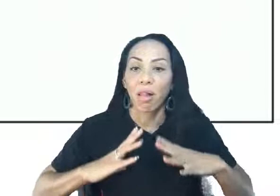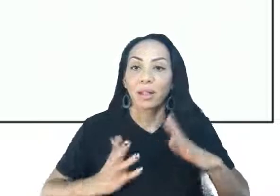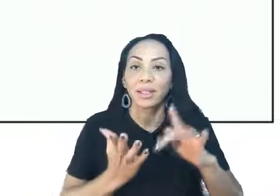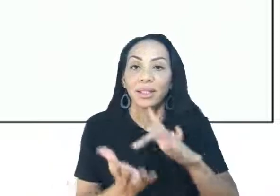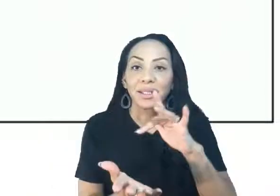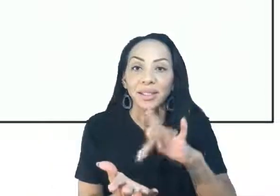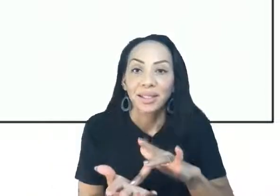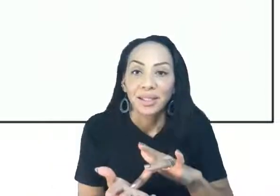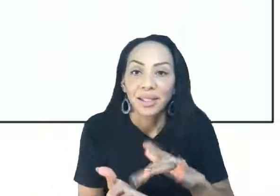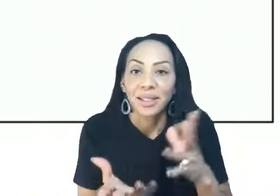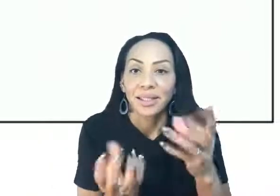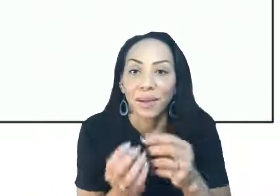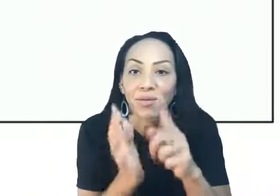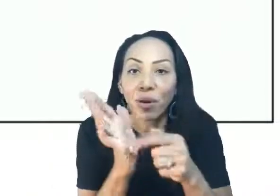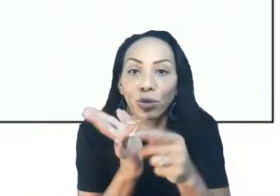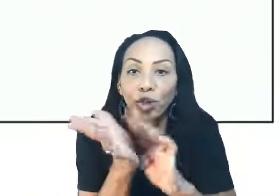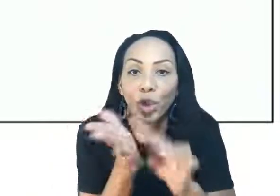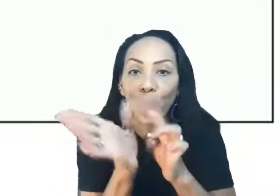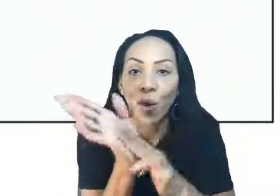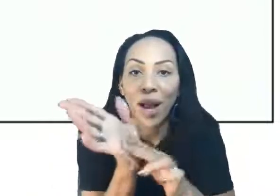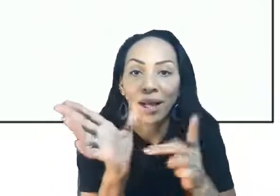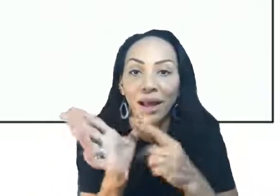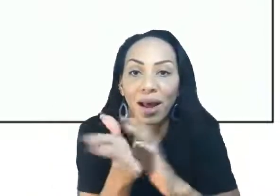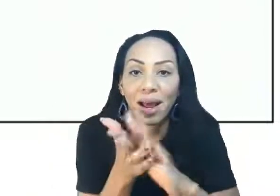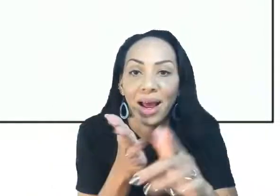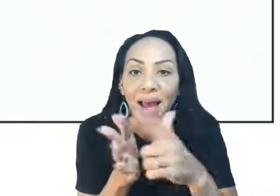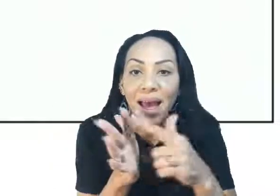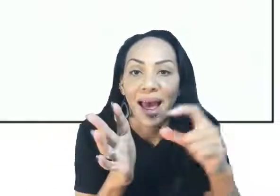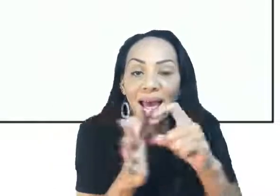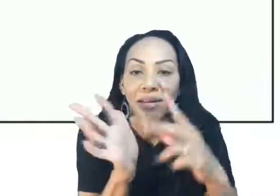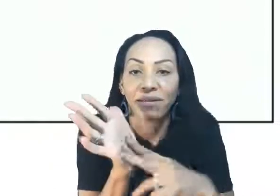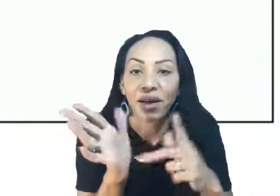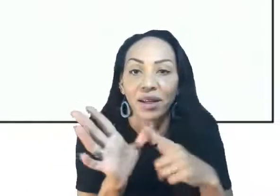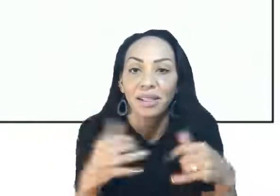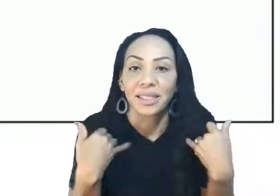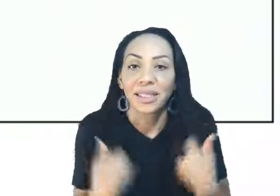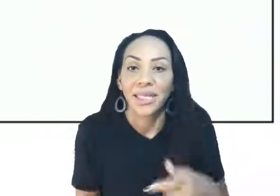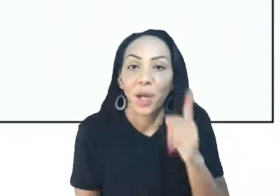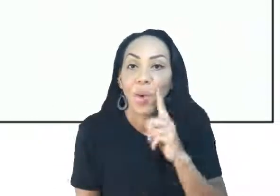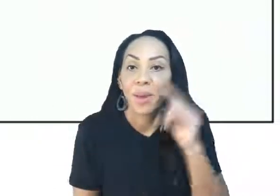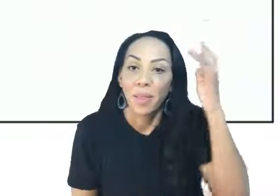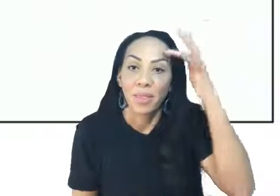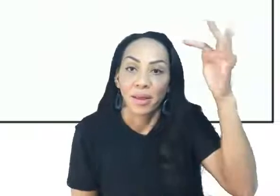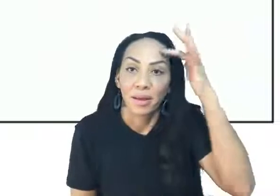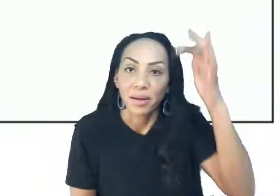Sick Woman Theory. I used to think that the most anti-capitalist